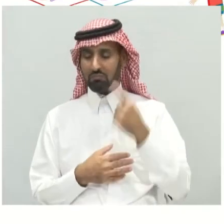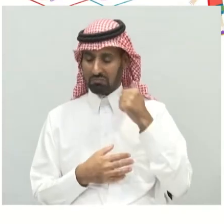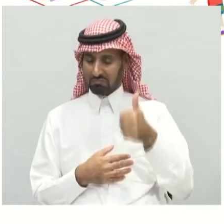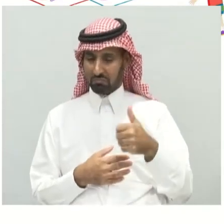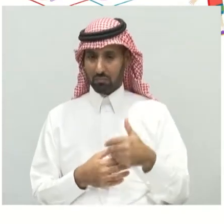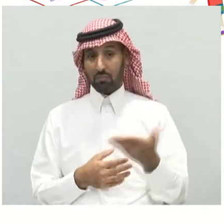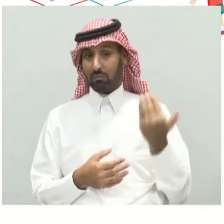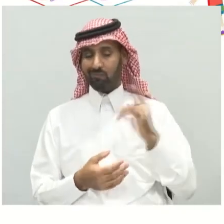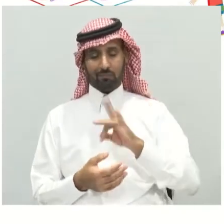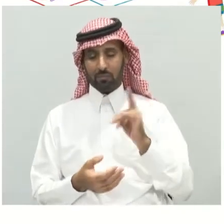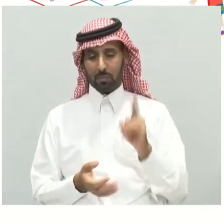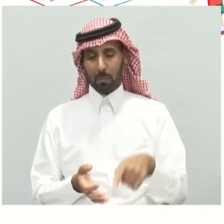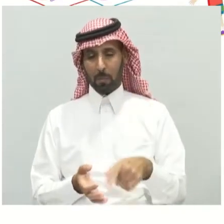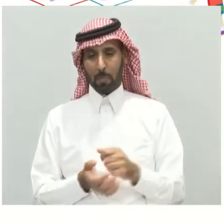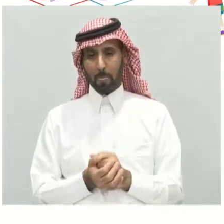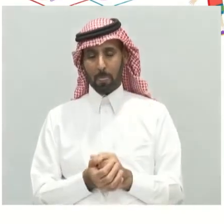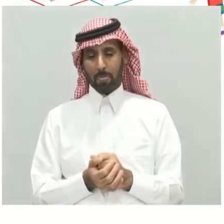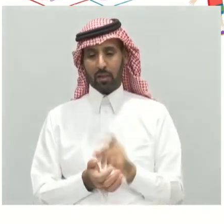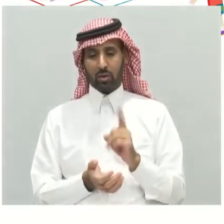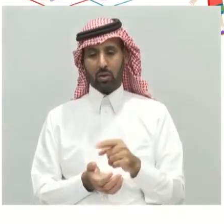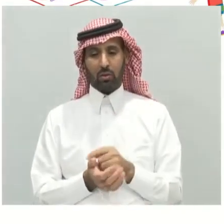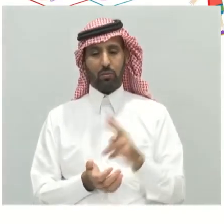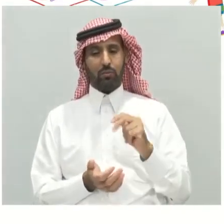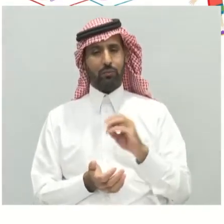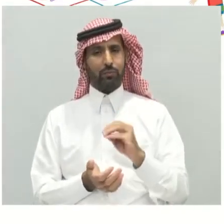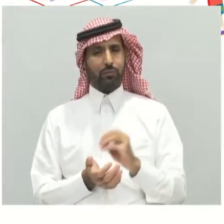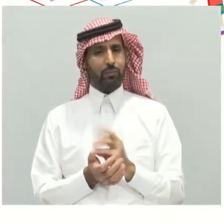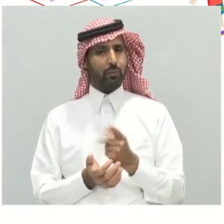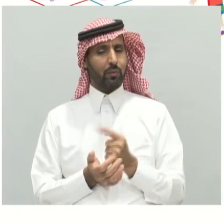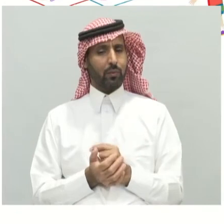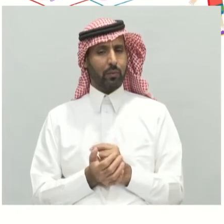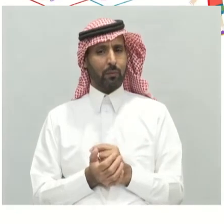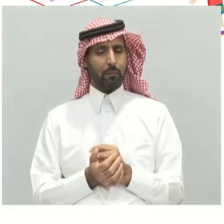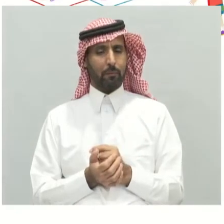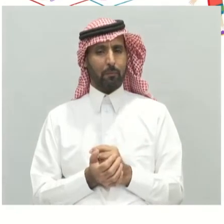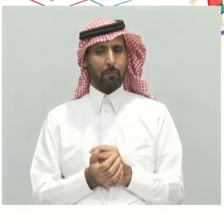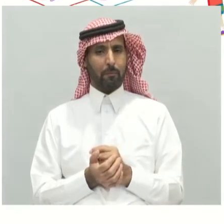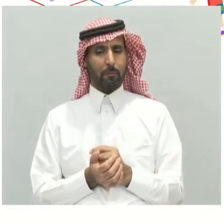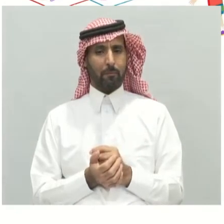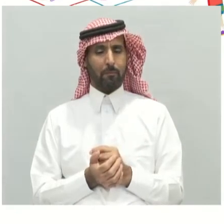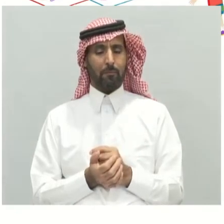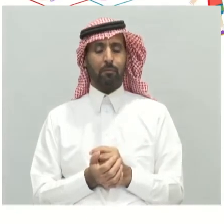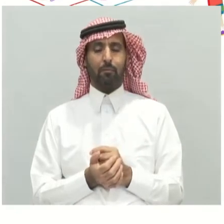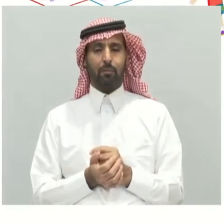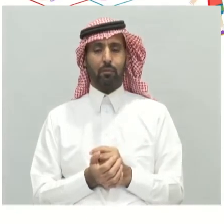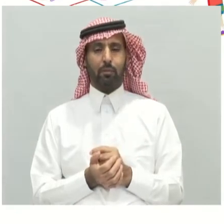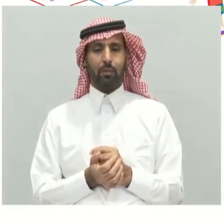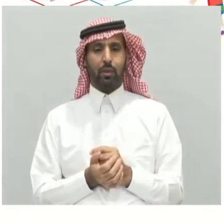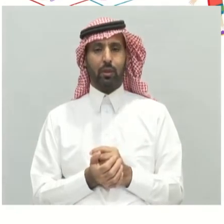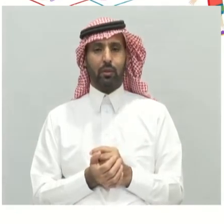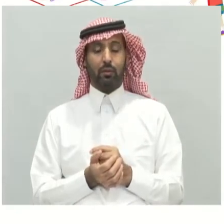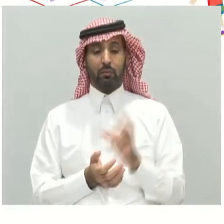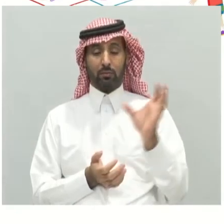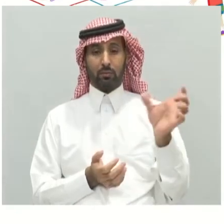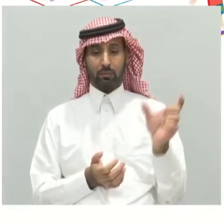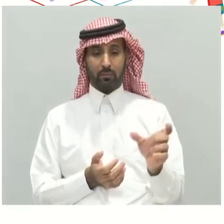Okay? So tell me the things you used to do, things you didn't used to do. Okay? Fill it out